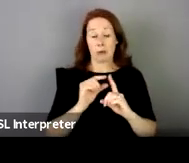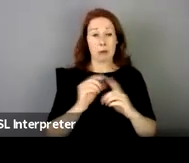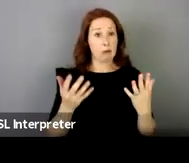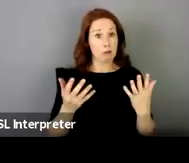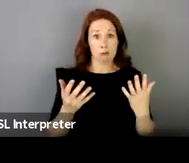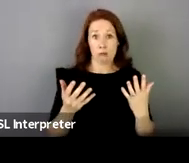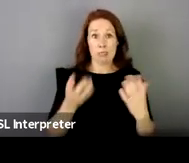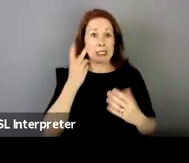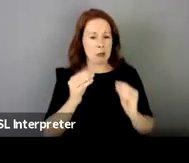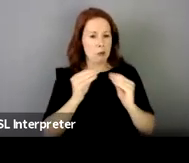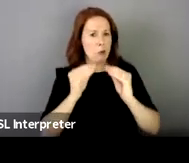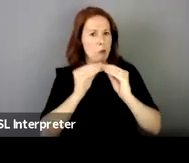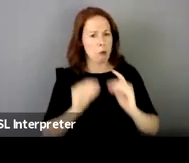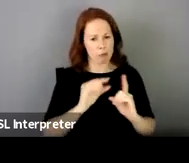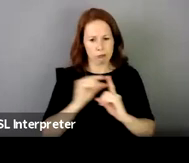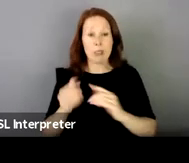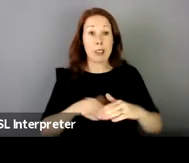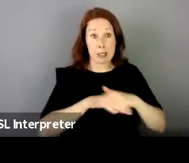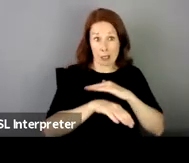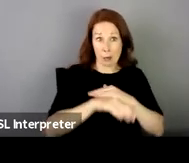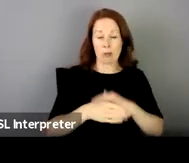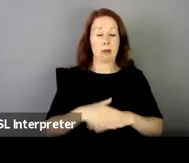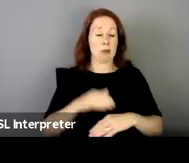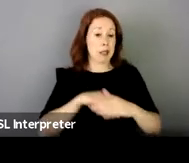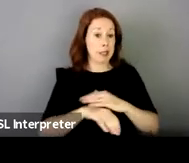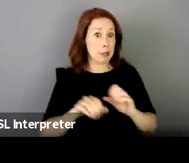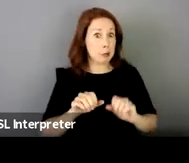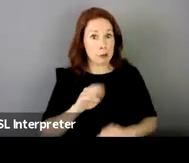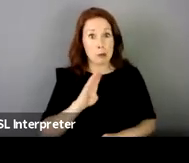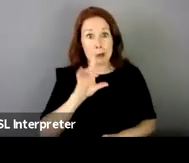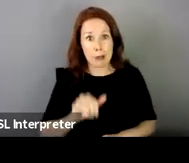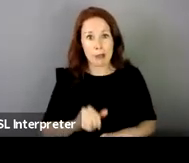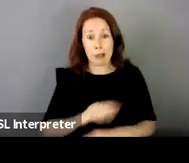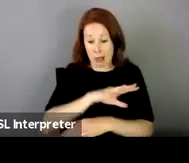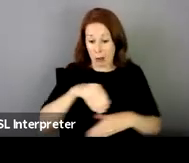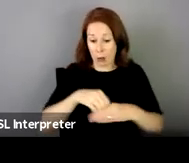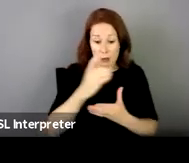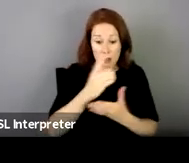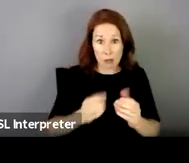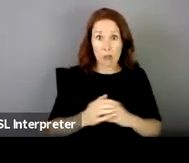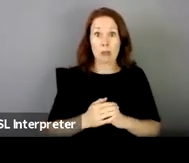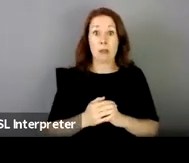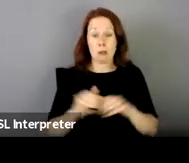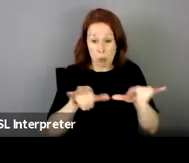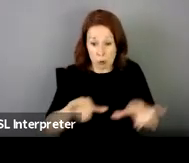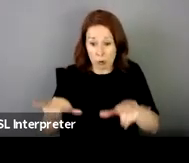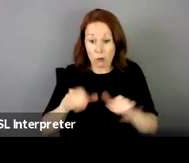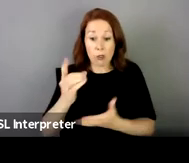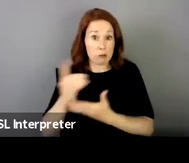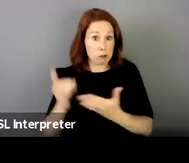Some terms I'm sure we'll hear more about: accessible, accessibly, inclusive design, universal design.